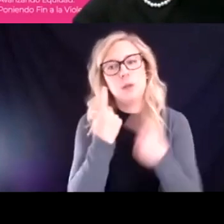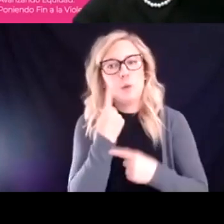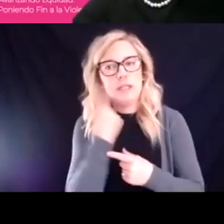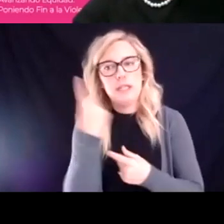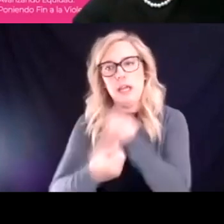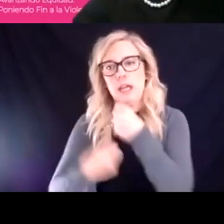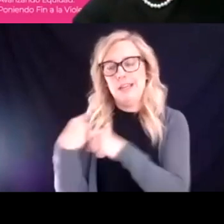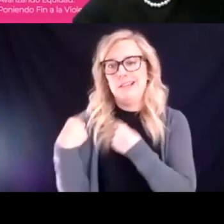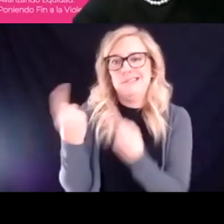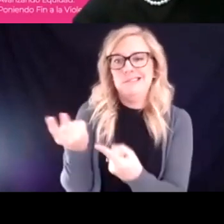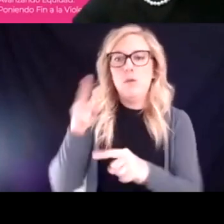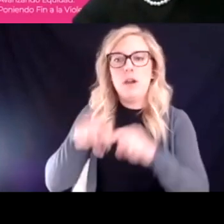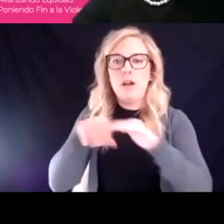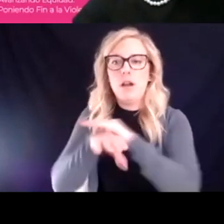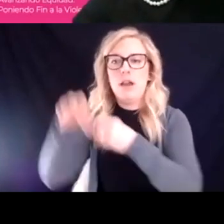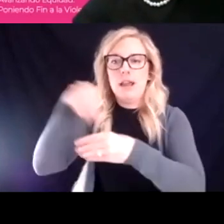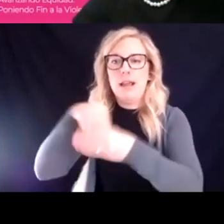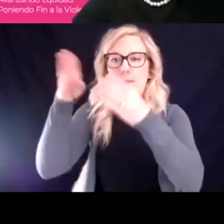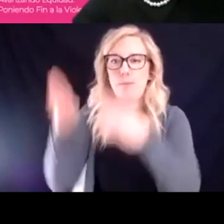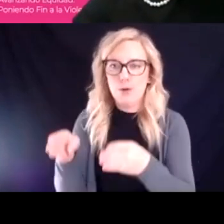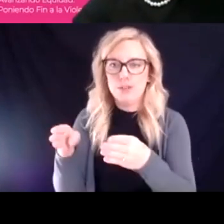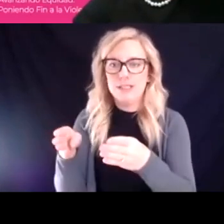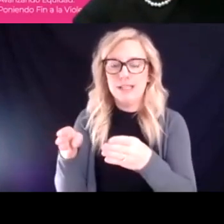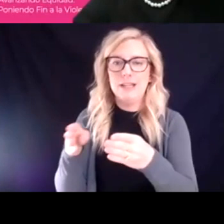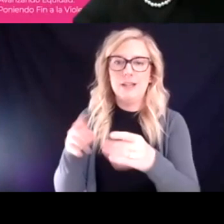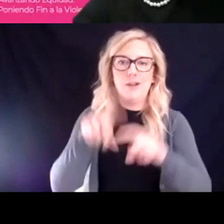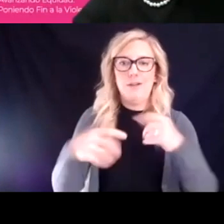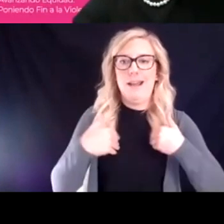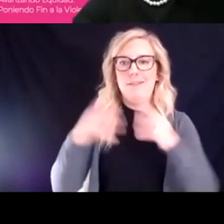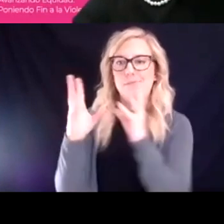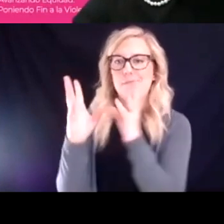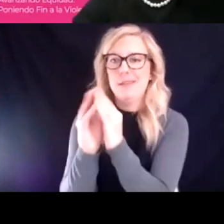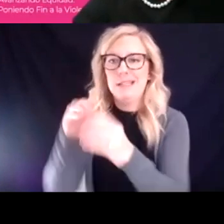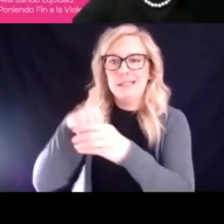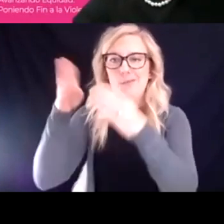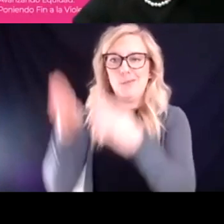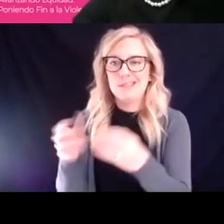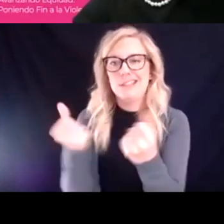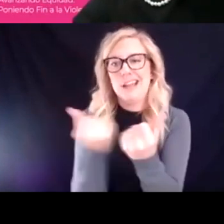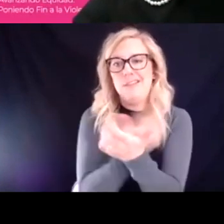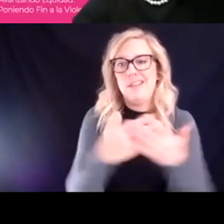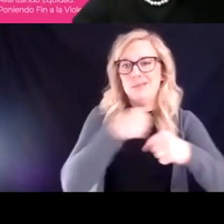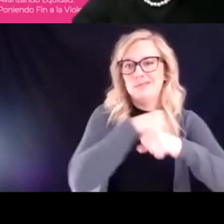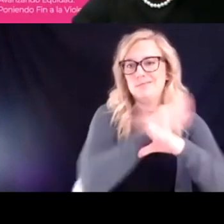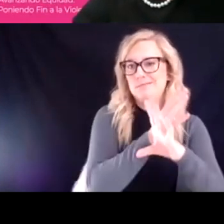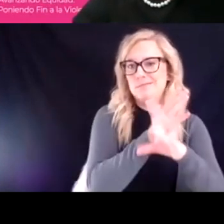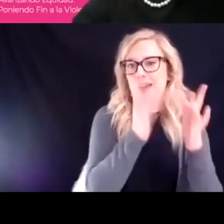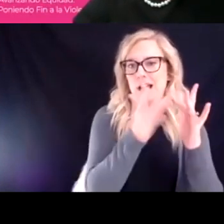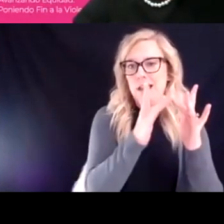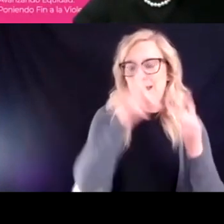been able to make appointments or have meetings. We've done everything on Zoom. And also, of course, we've been dealing with COVID